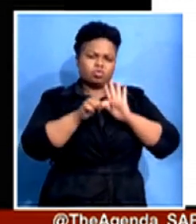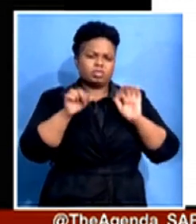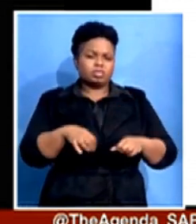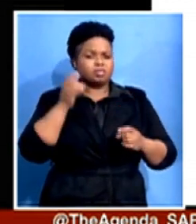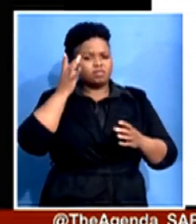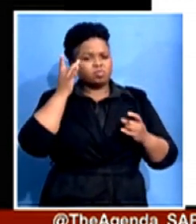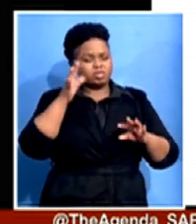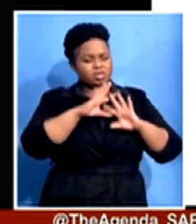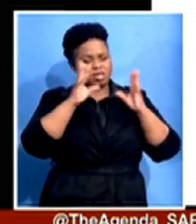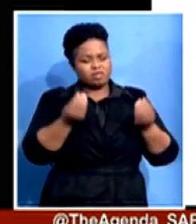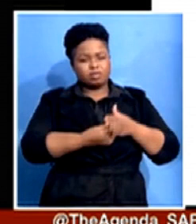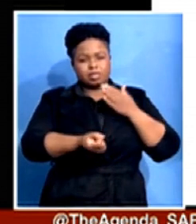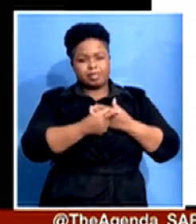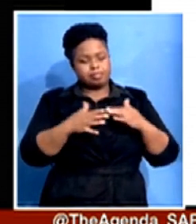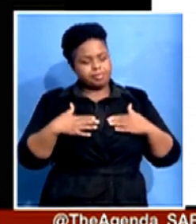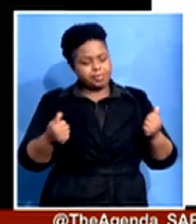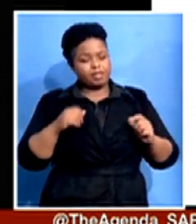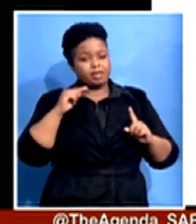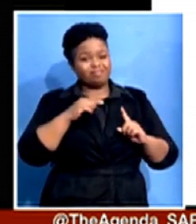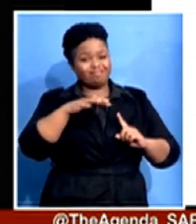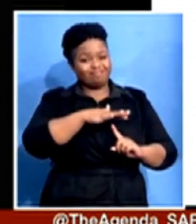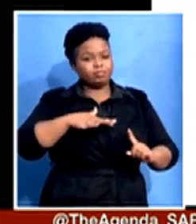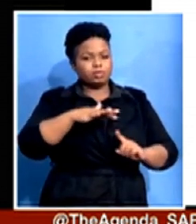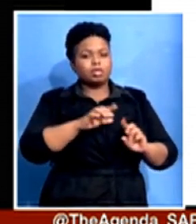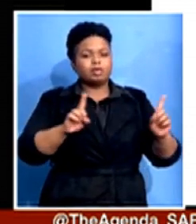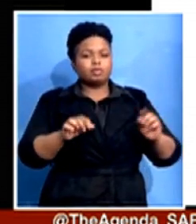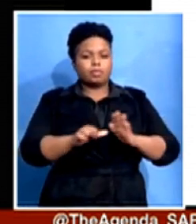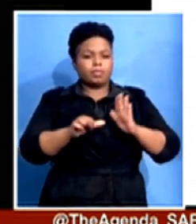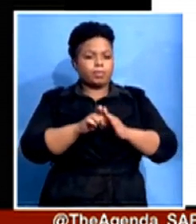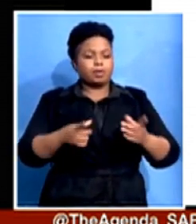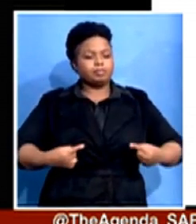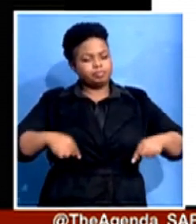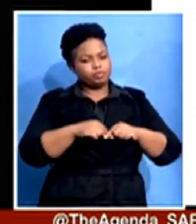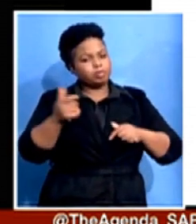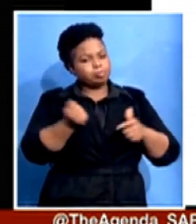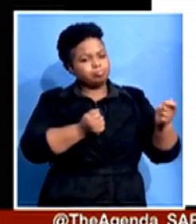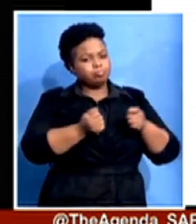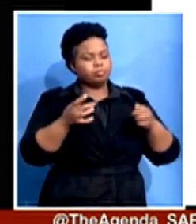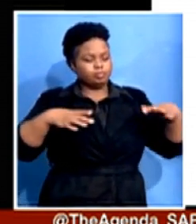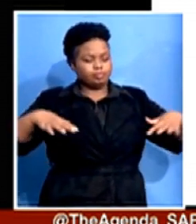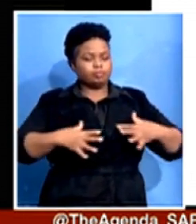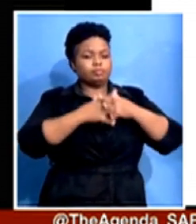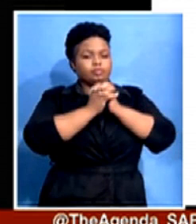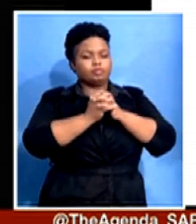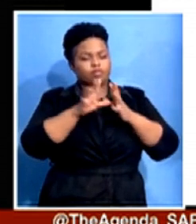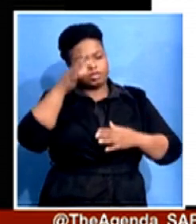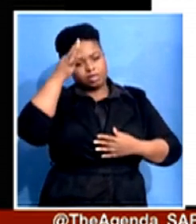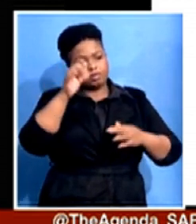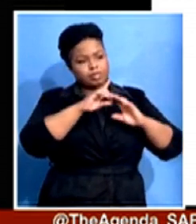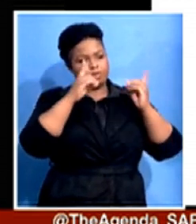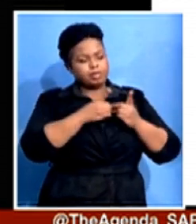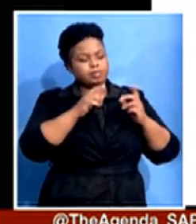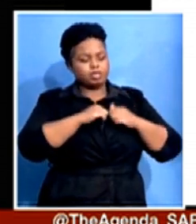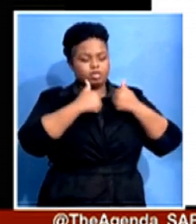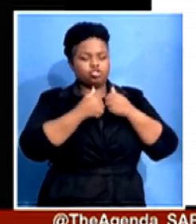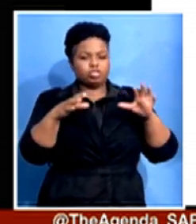is probably important for us to pull together as the state, government departments and agencies in order to provide opportunities